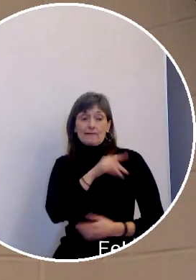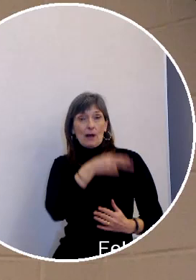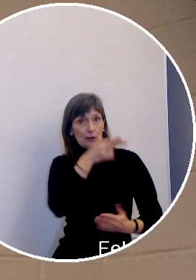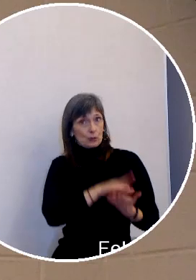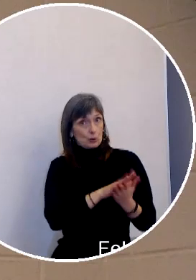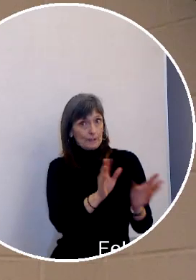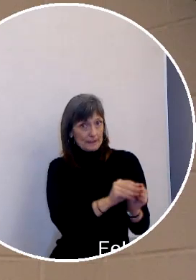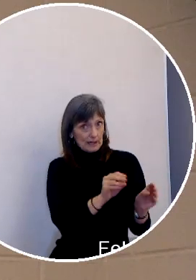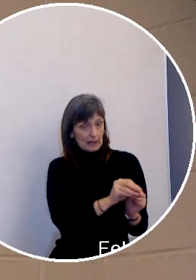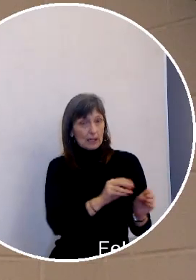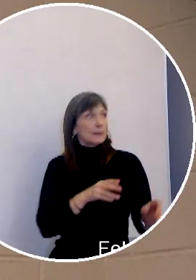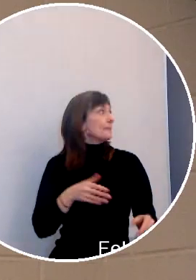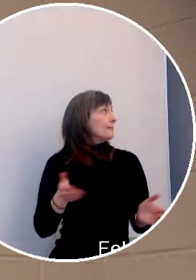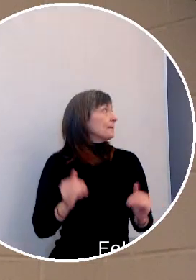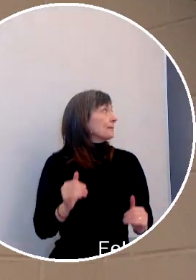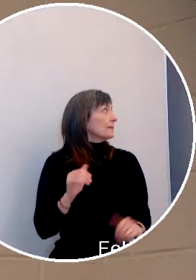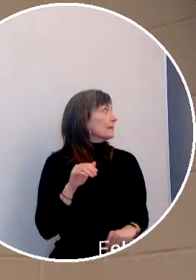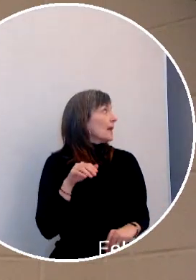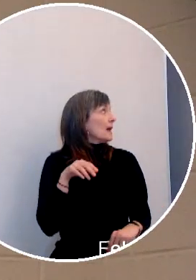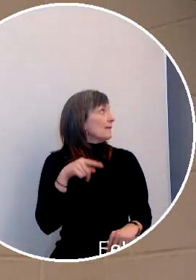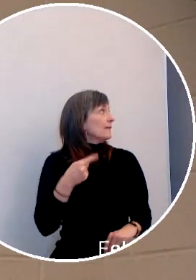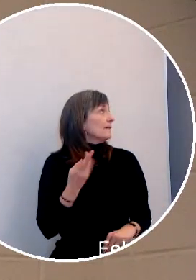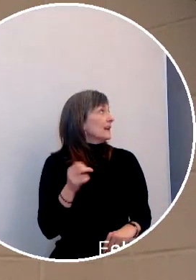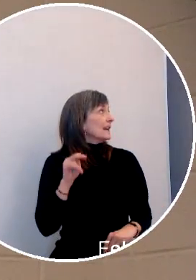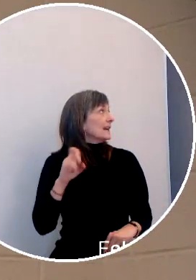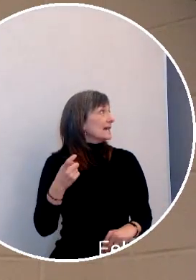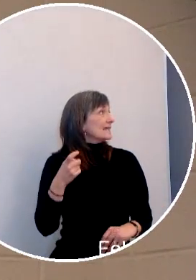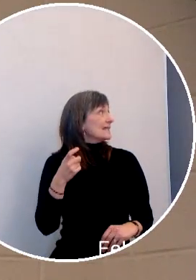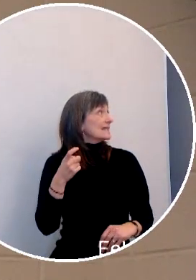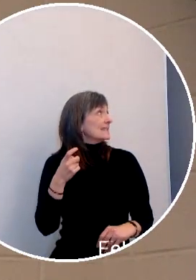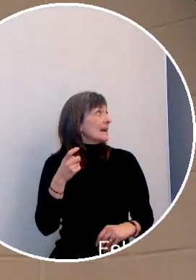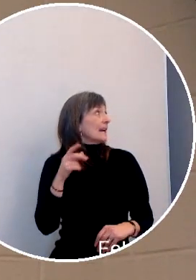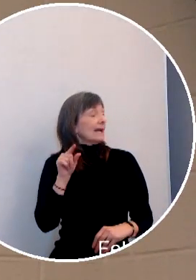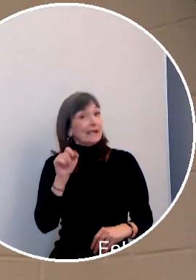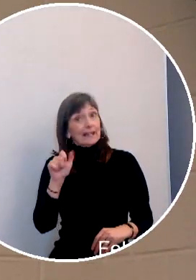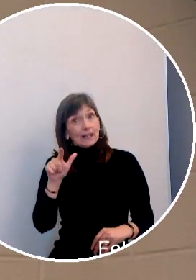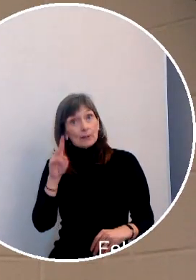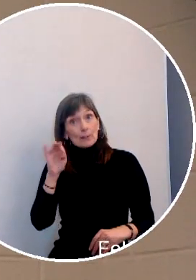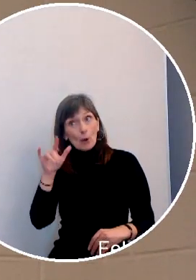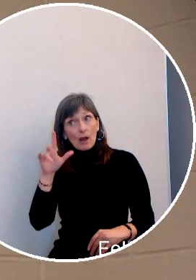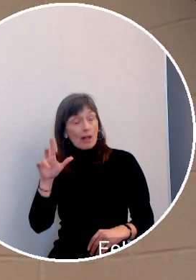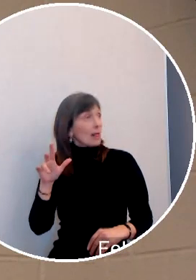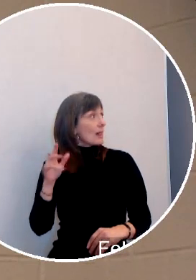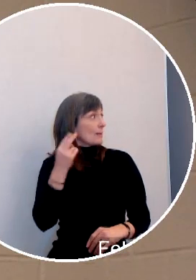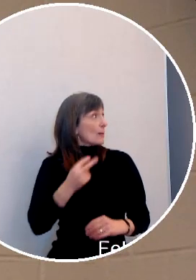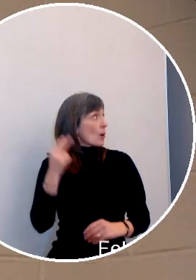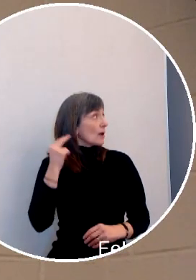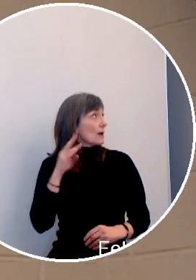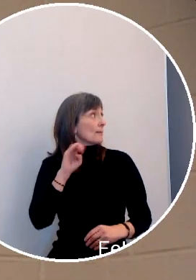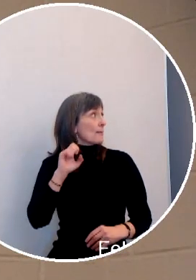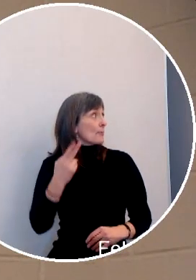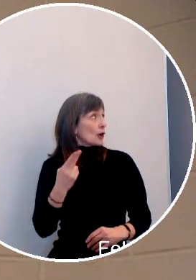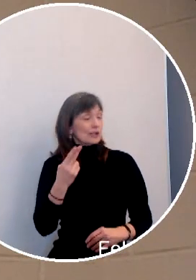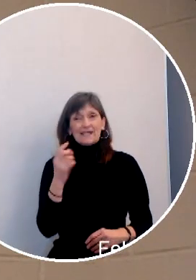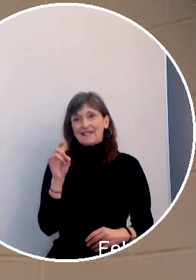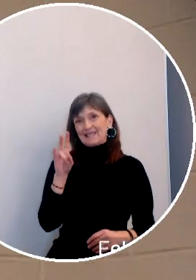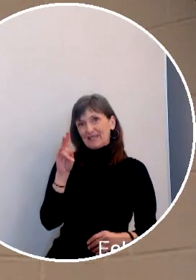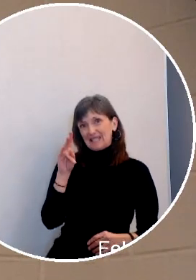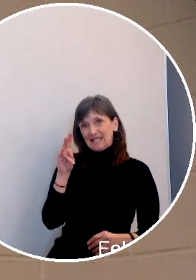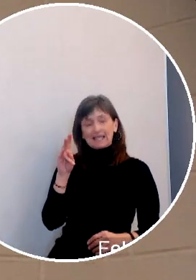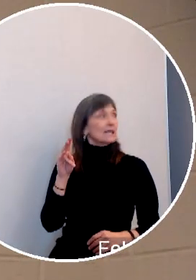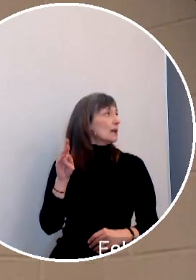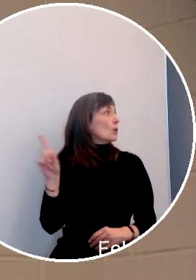School. The Phoenix Academy and Gill Memorial System Review will be later in March on the 17th at